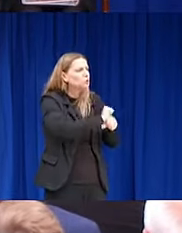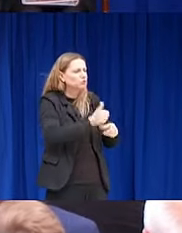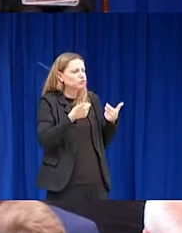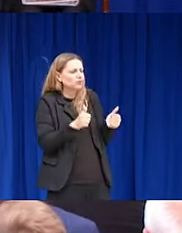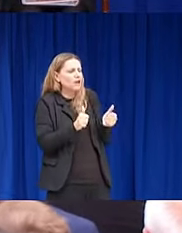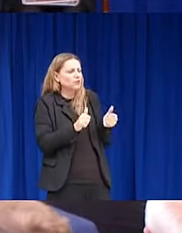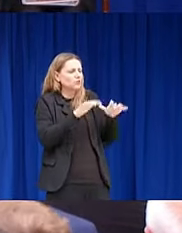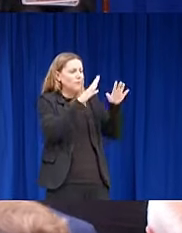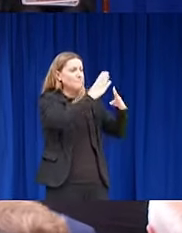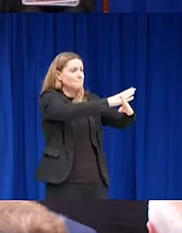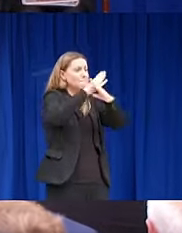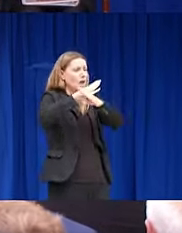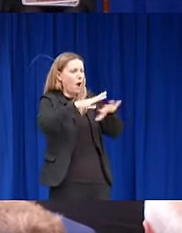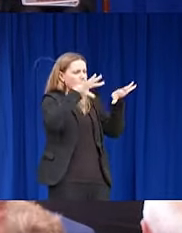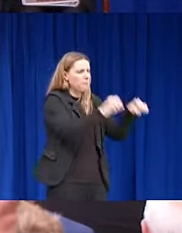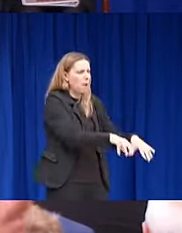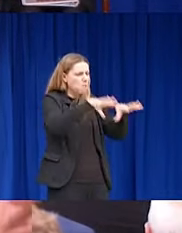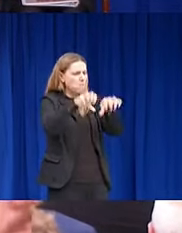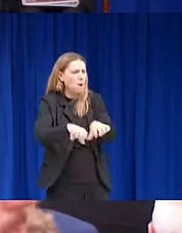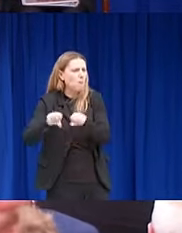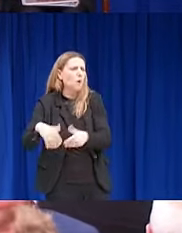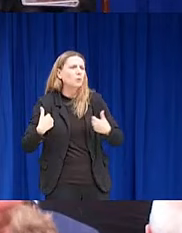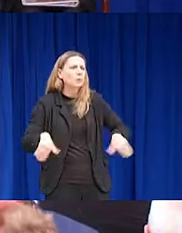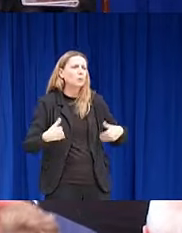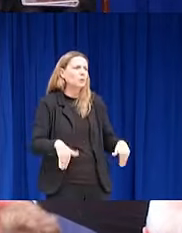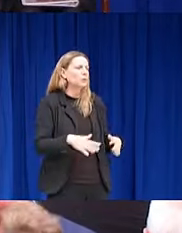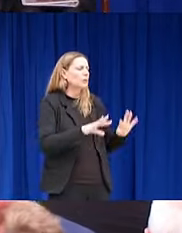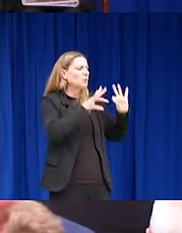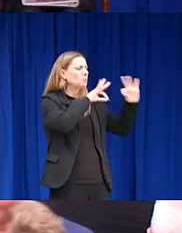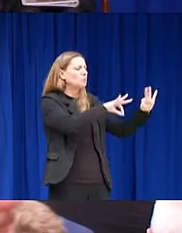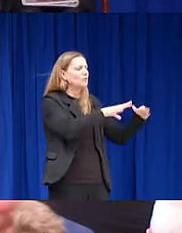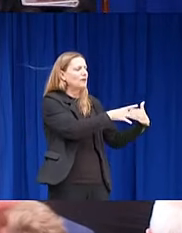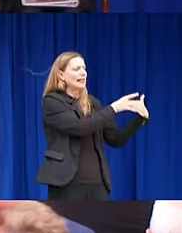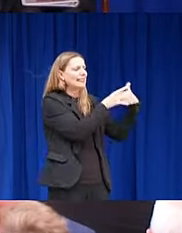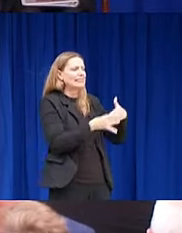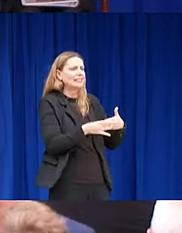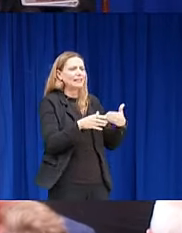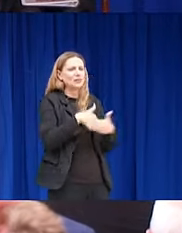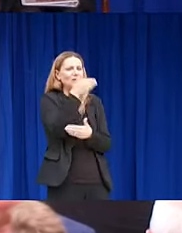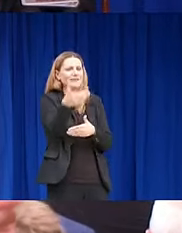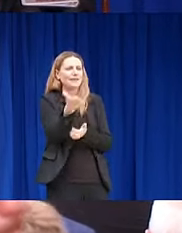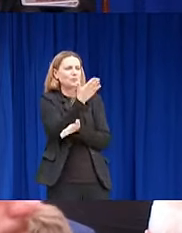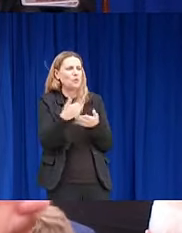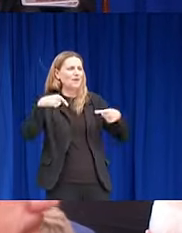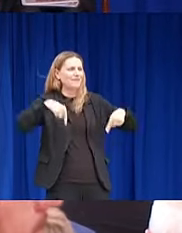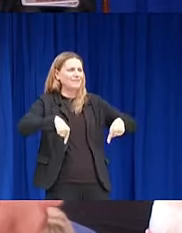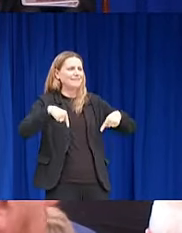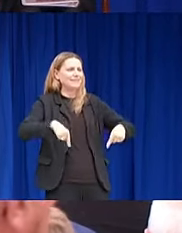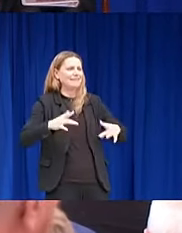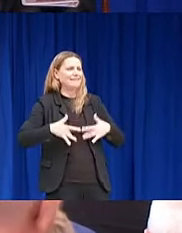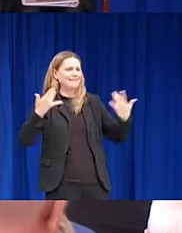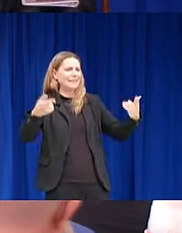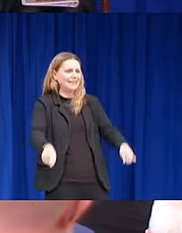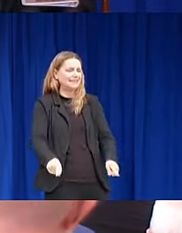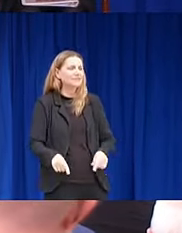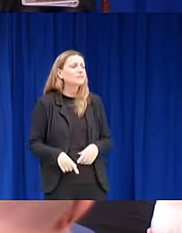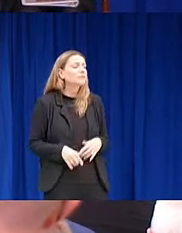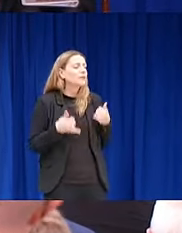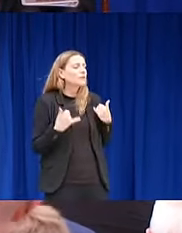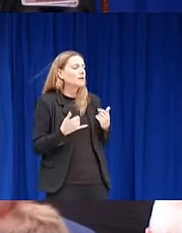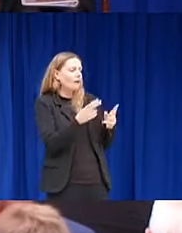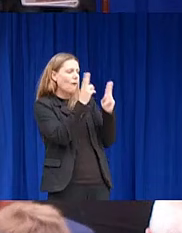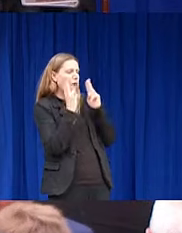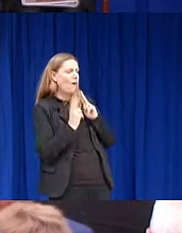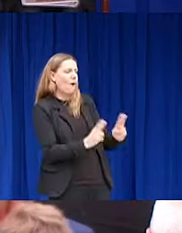members and providing me with the perfect segue to the next part of the program. Today, DoD Pride honors Dr. Samantha